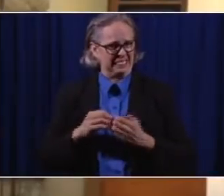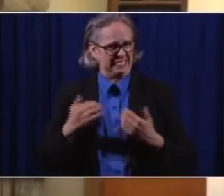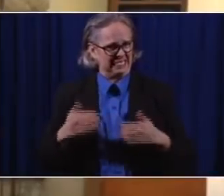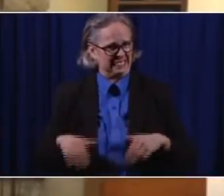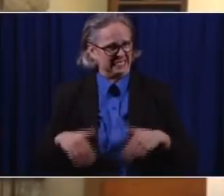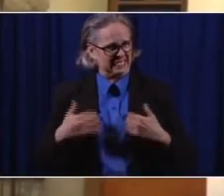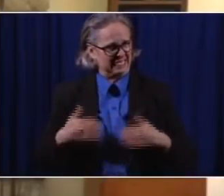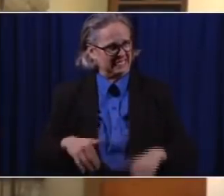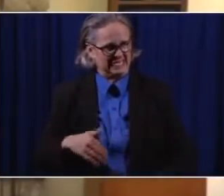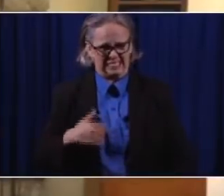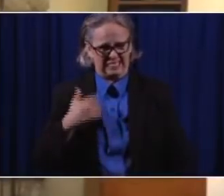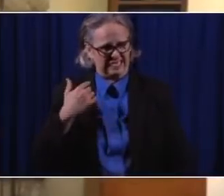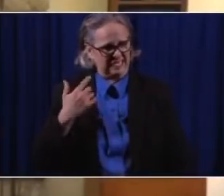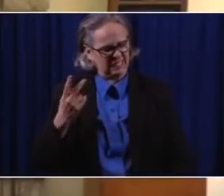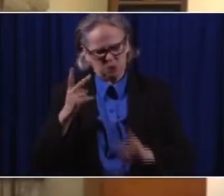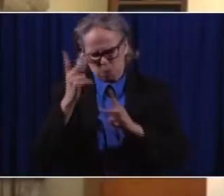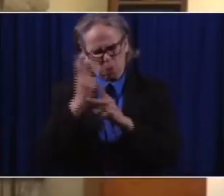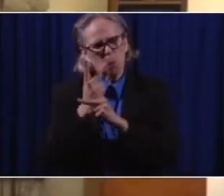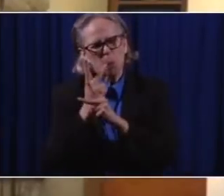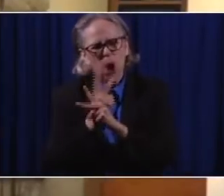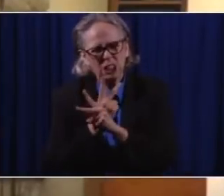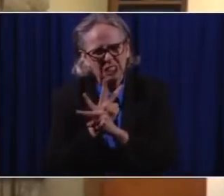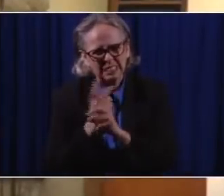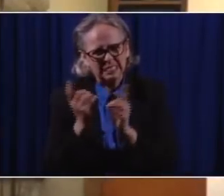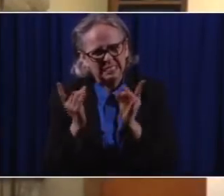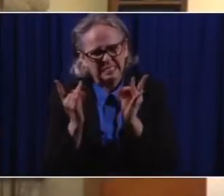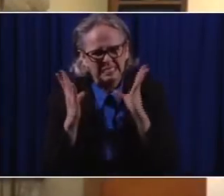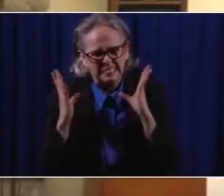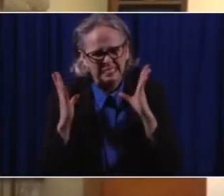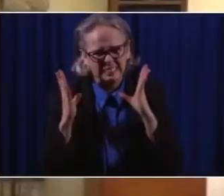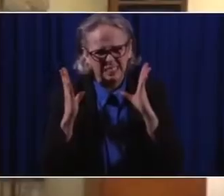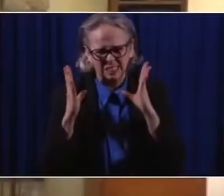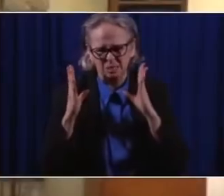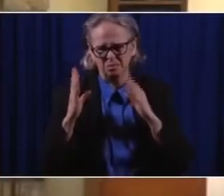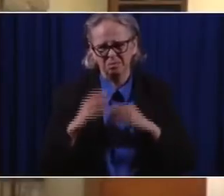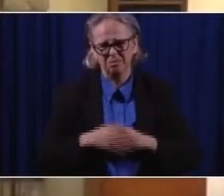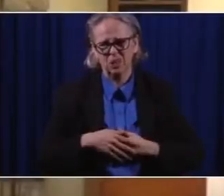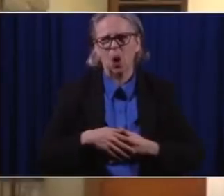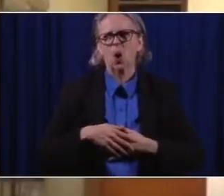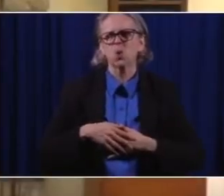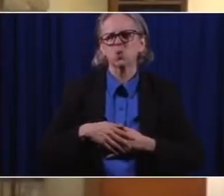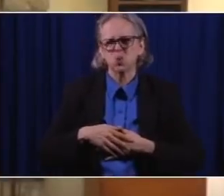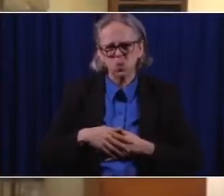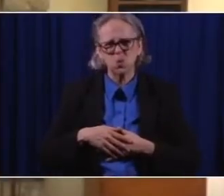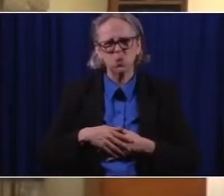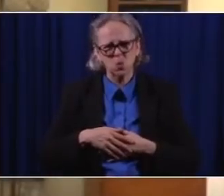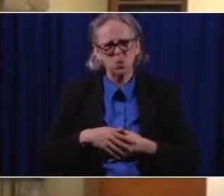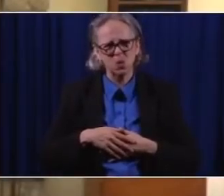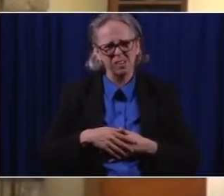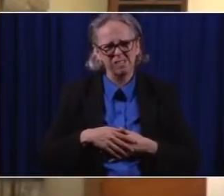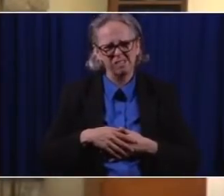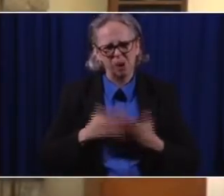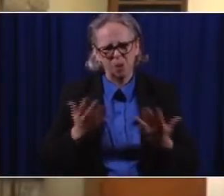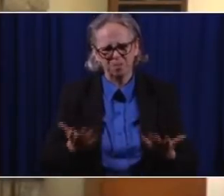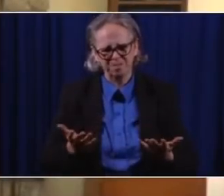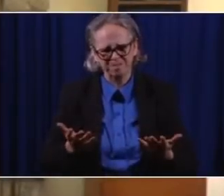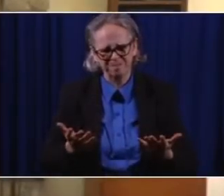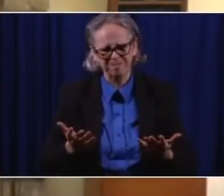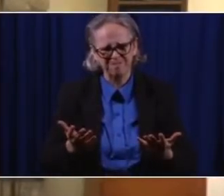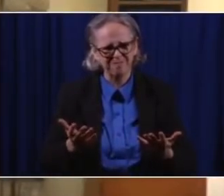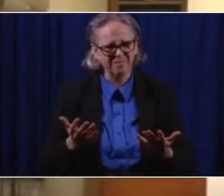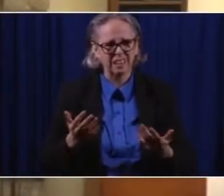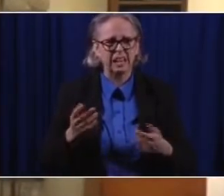is growing at just a massive amount. And we're going to have to take the actions that need to be